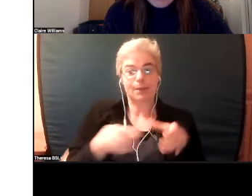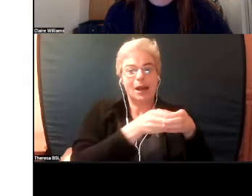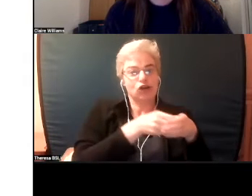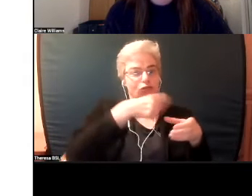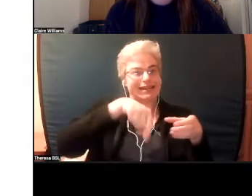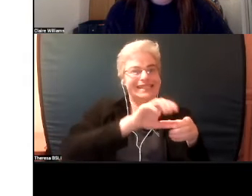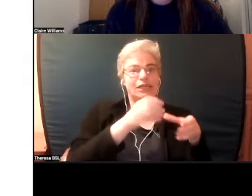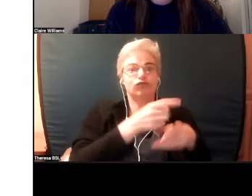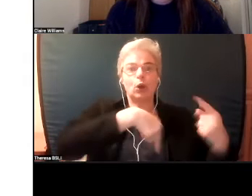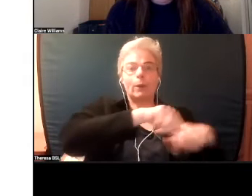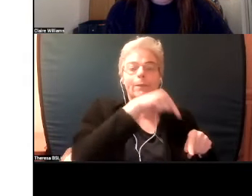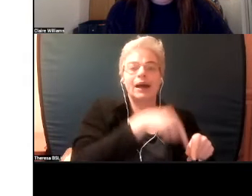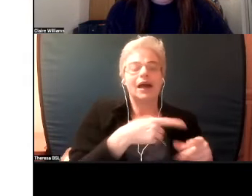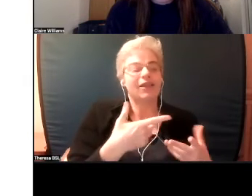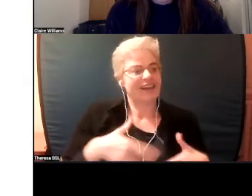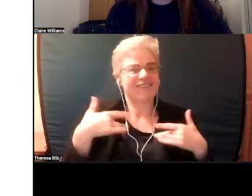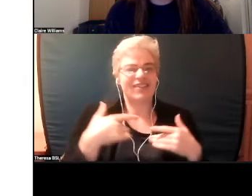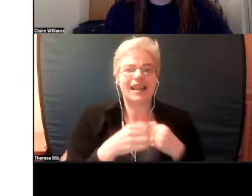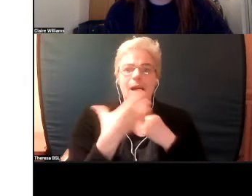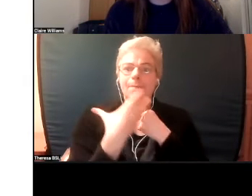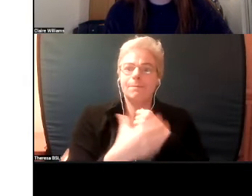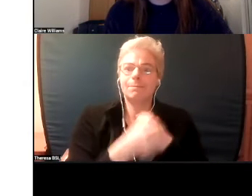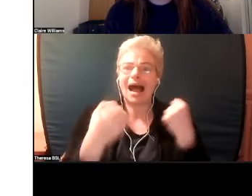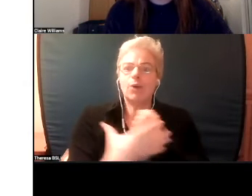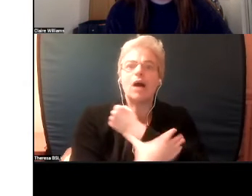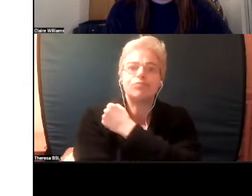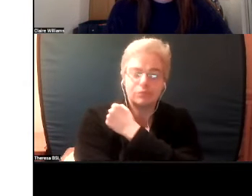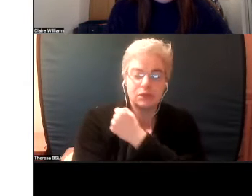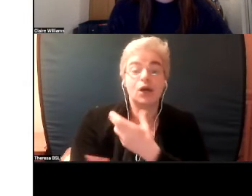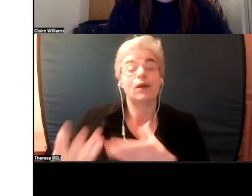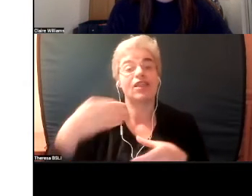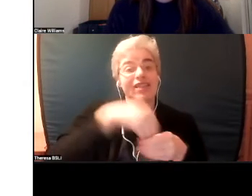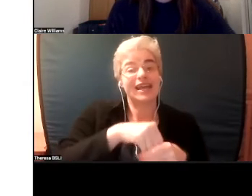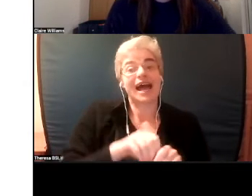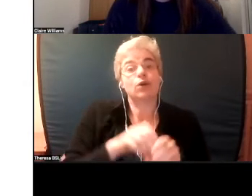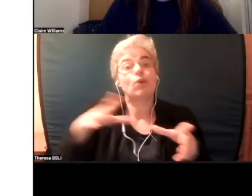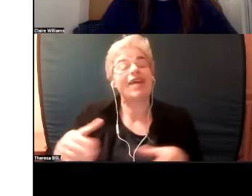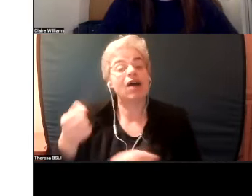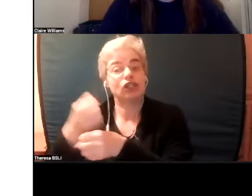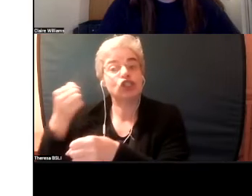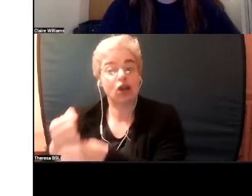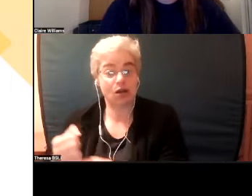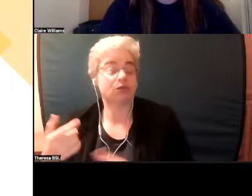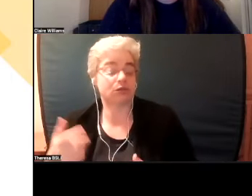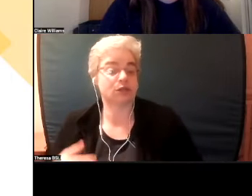and experiences powerlessness both within and without the church as a result.